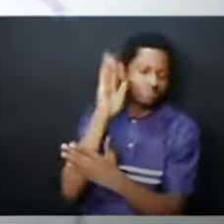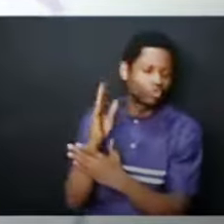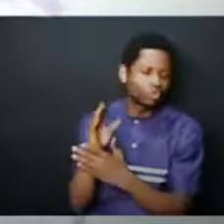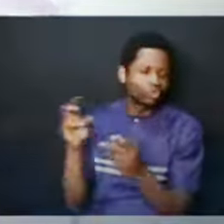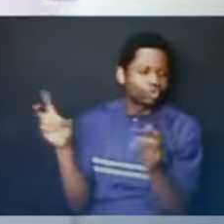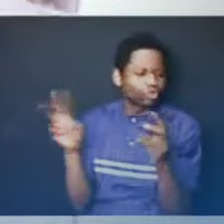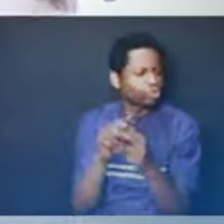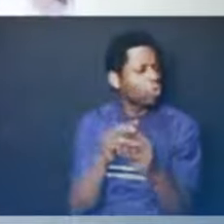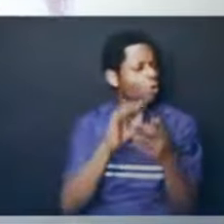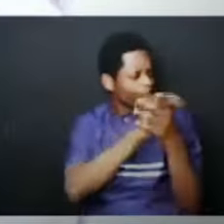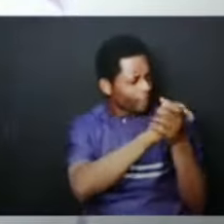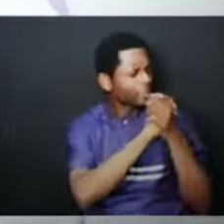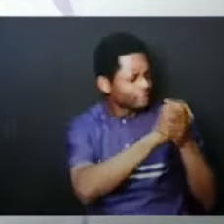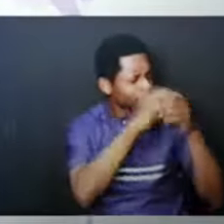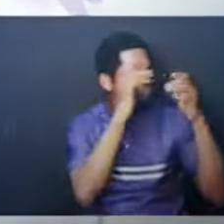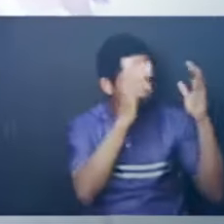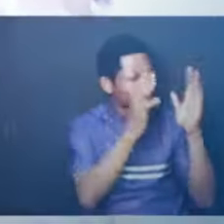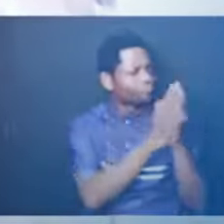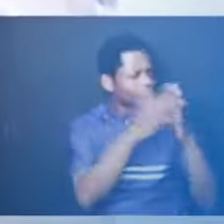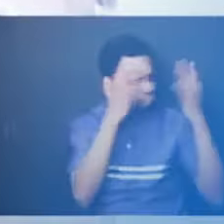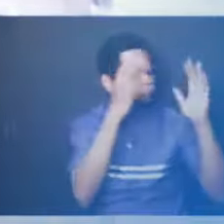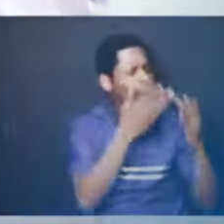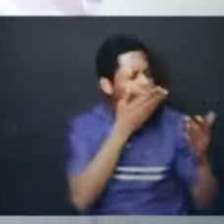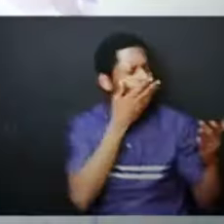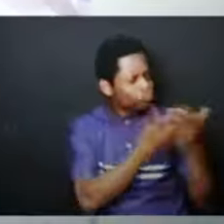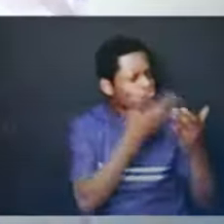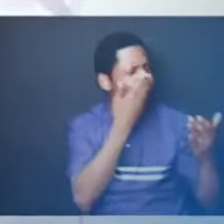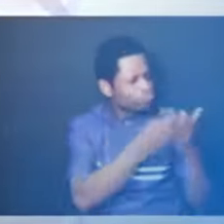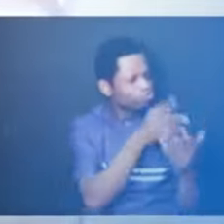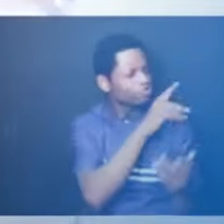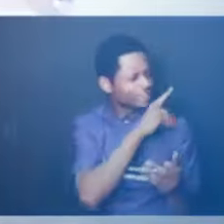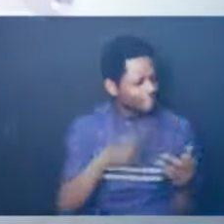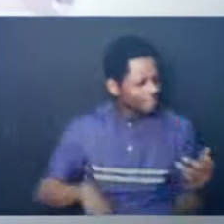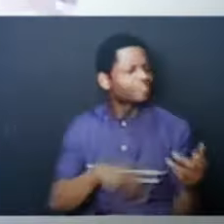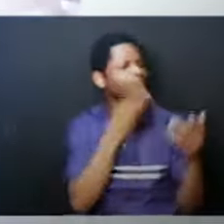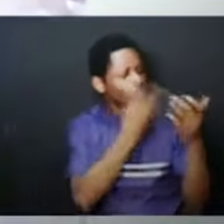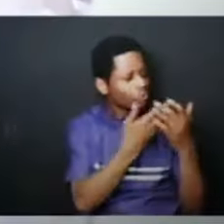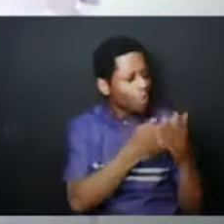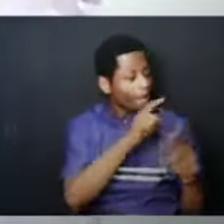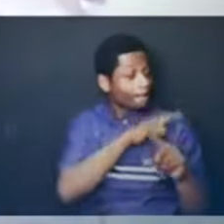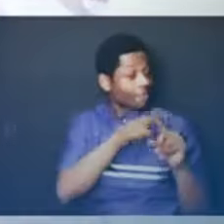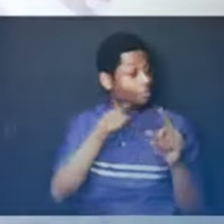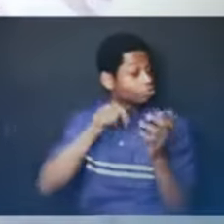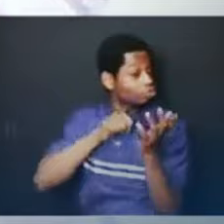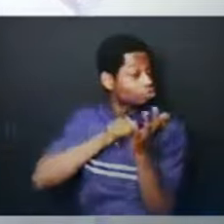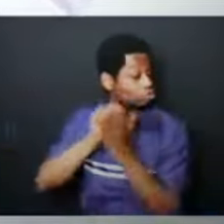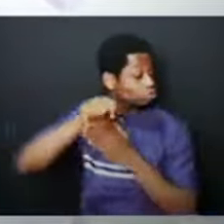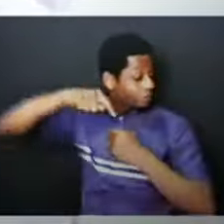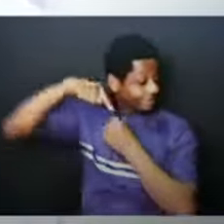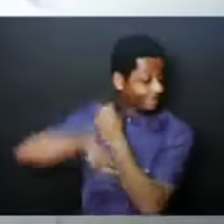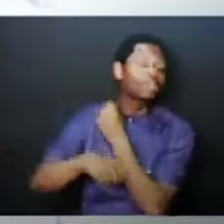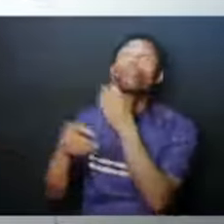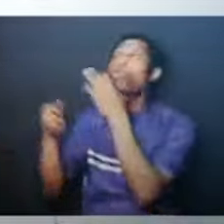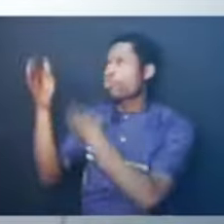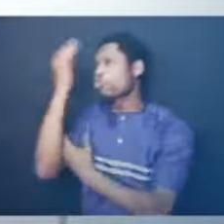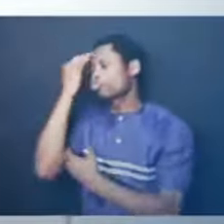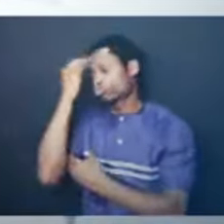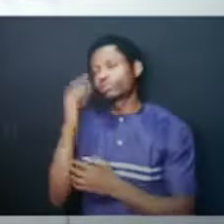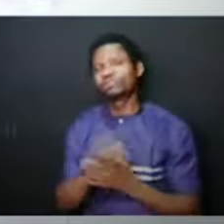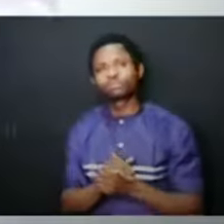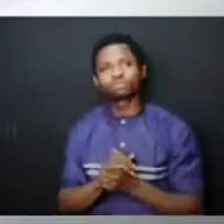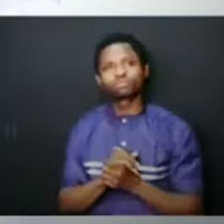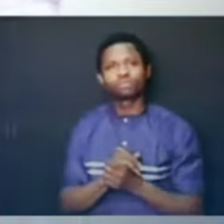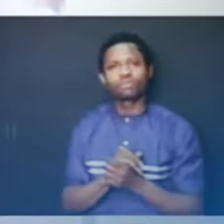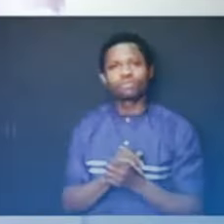the king. But God knows the details. You see, when it comes to Bathsheba and